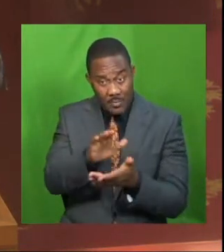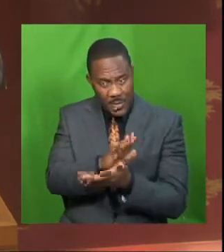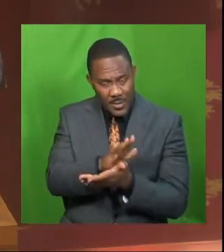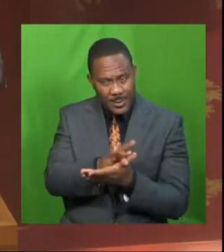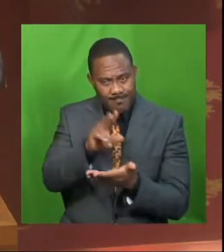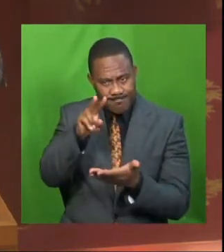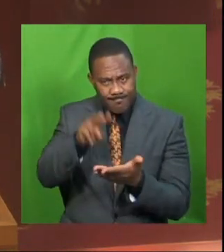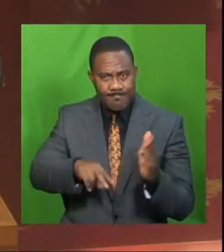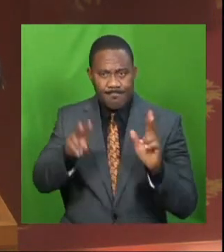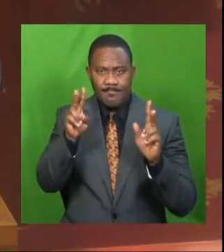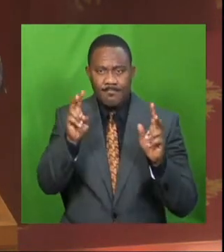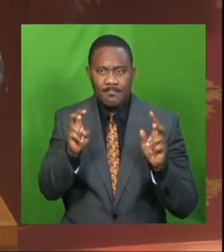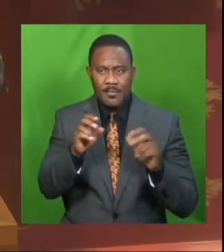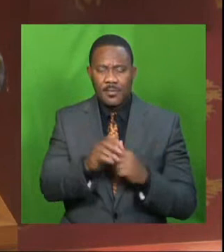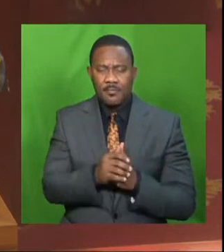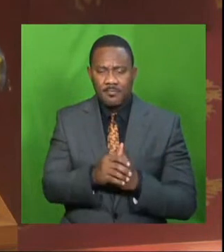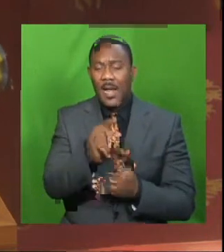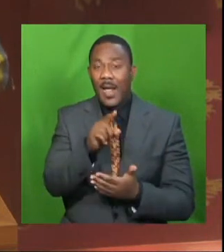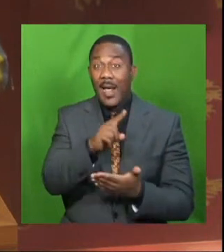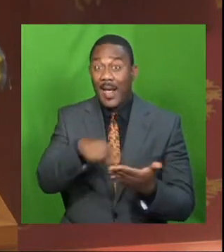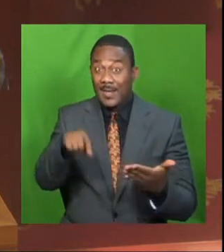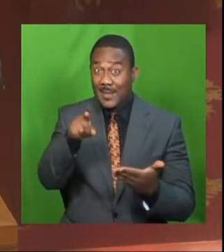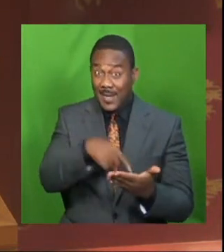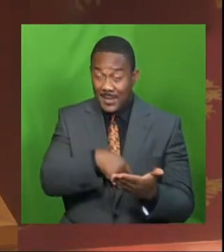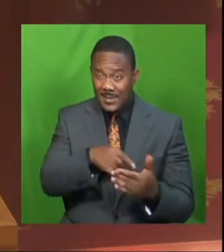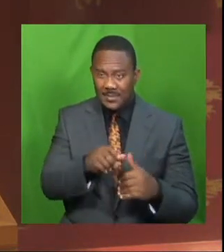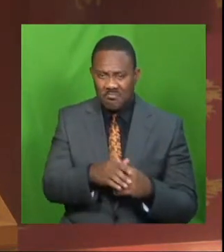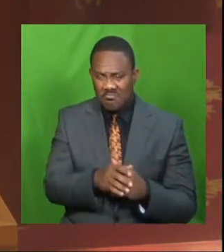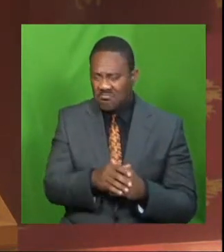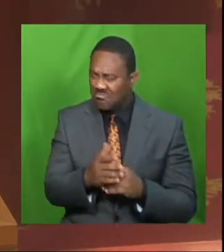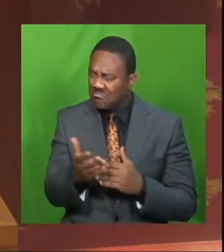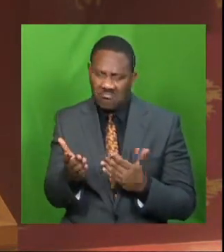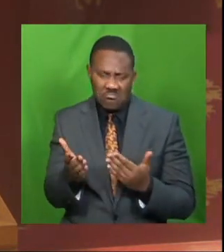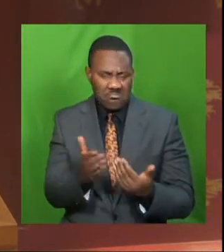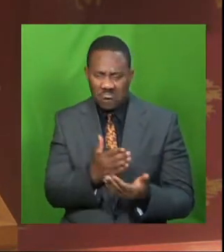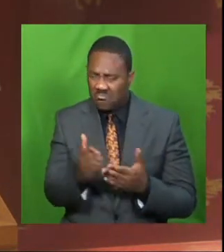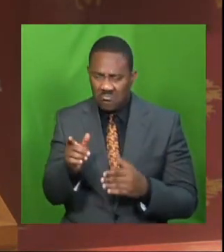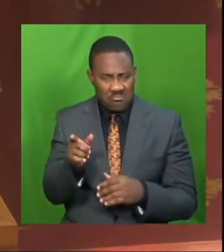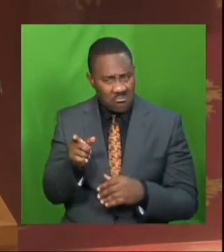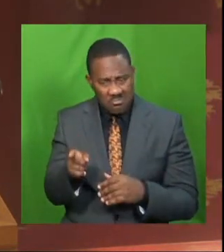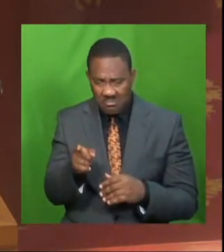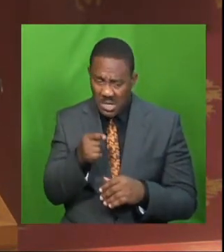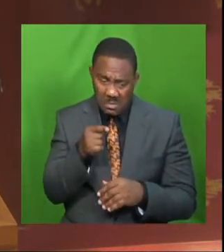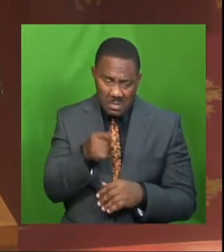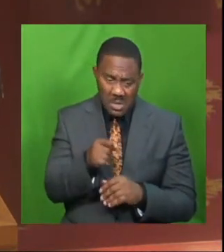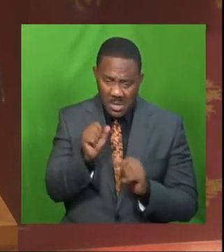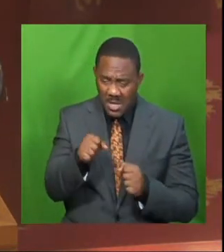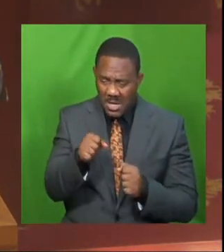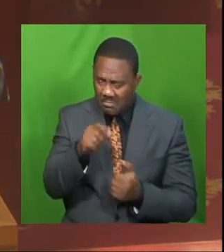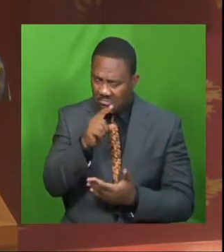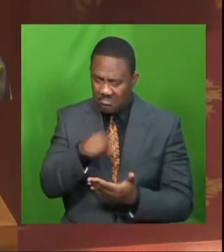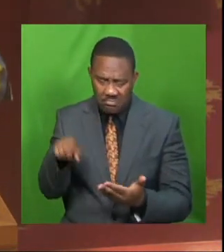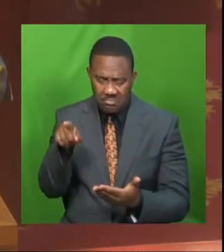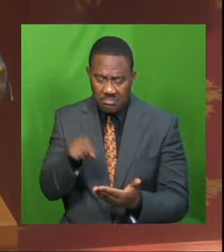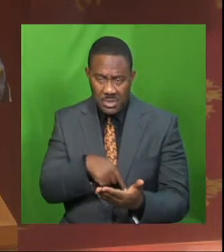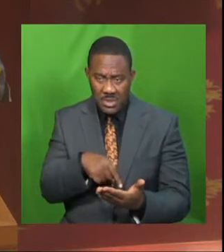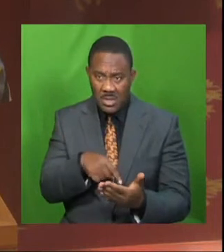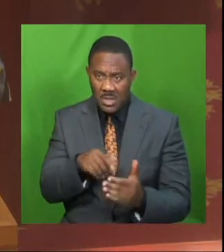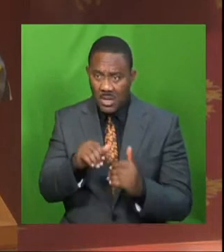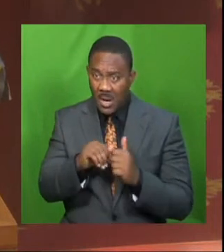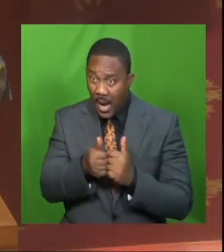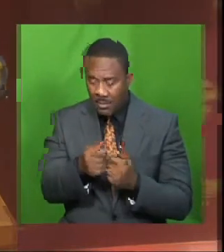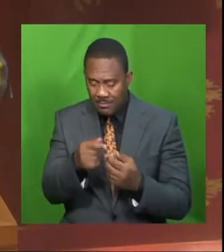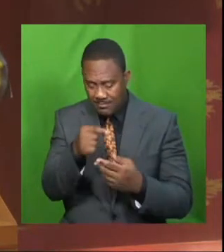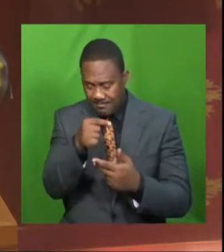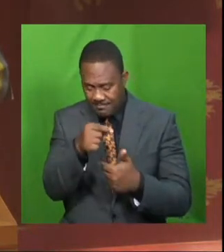follows. Termination. Either party may terminate this contract in the following way. A.